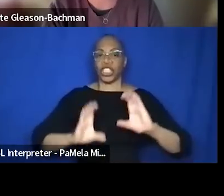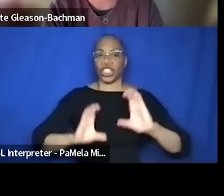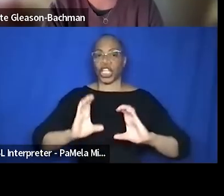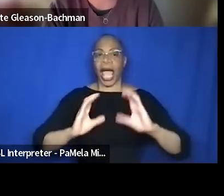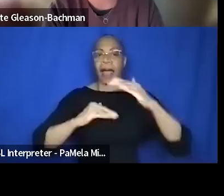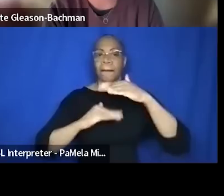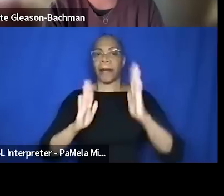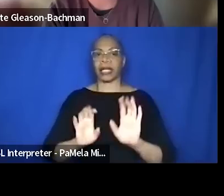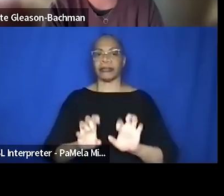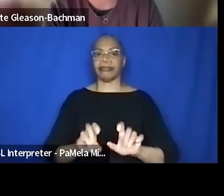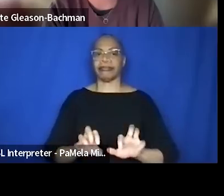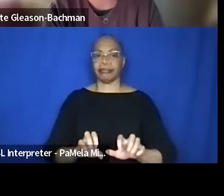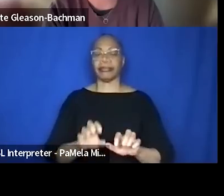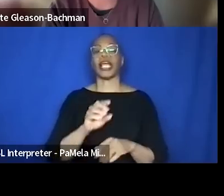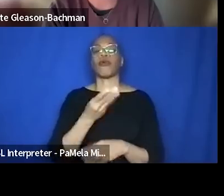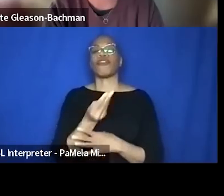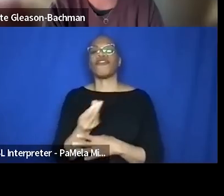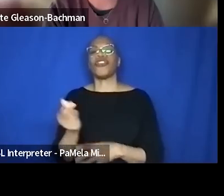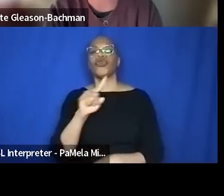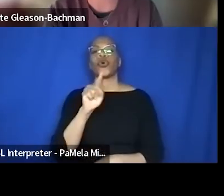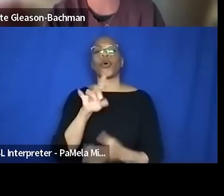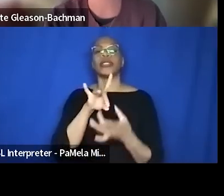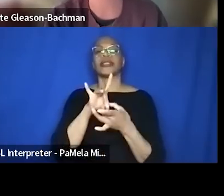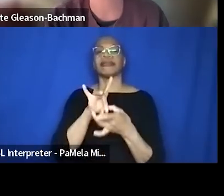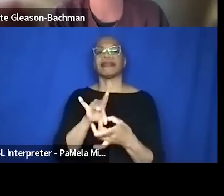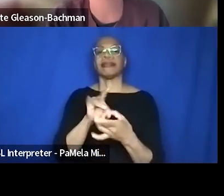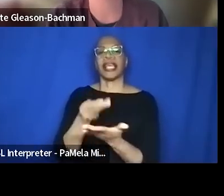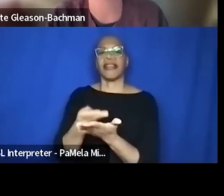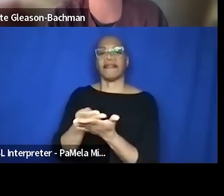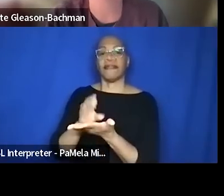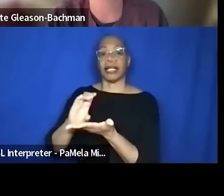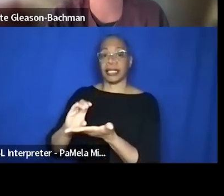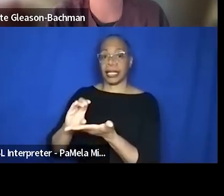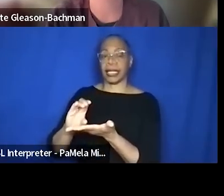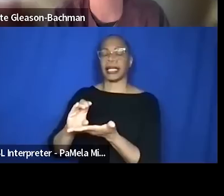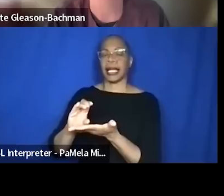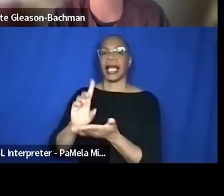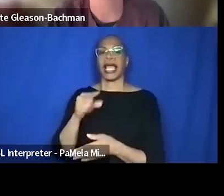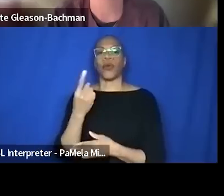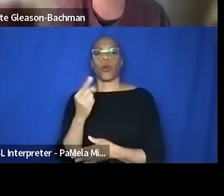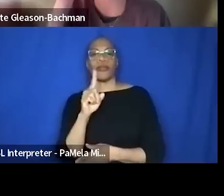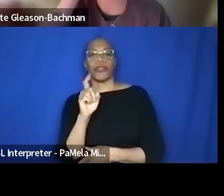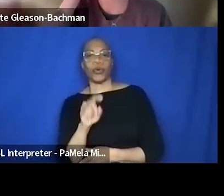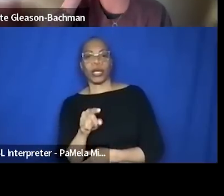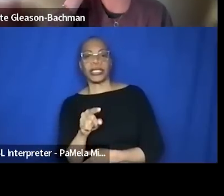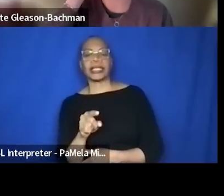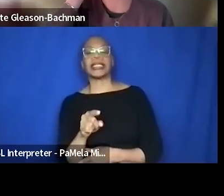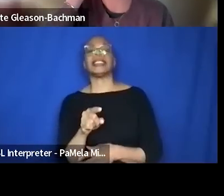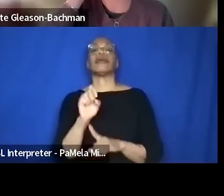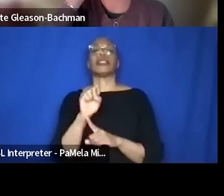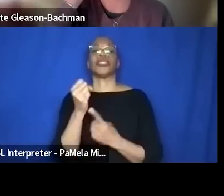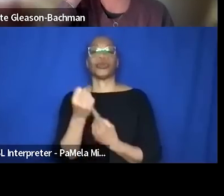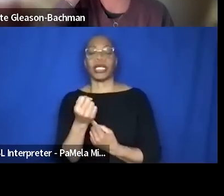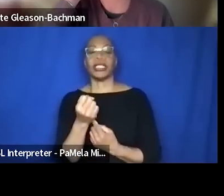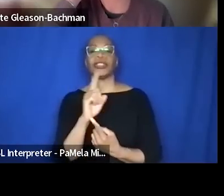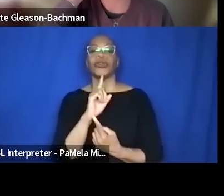questions around funding. And this is one in which things do vary greatly